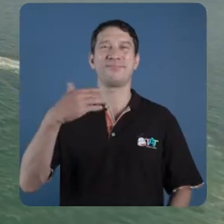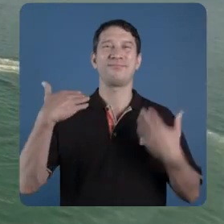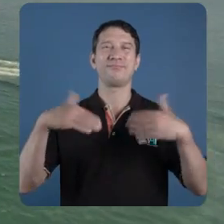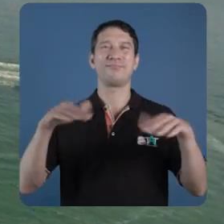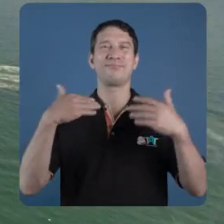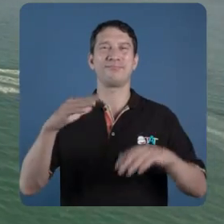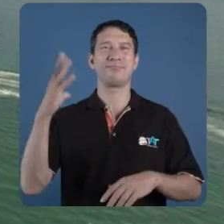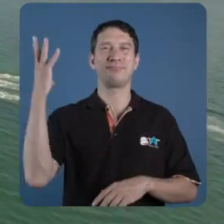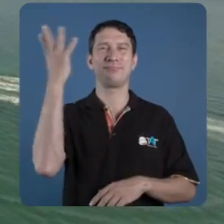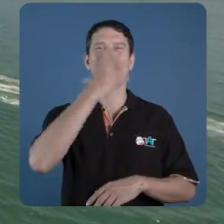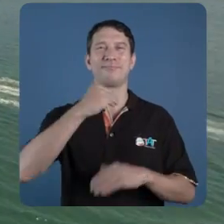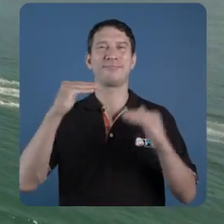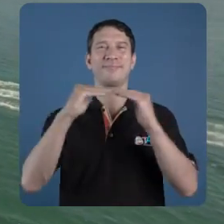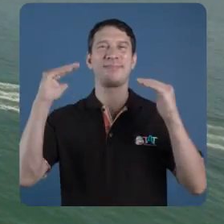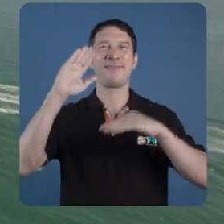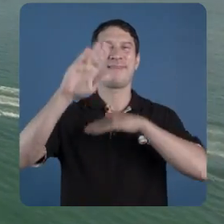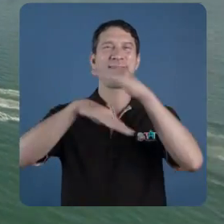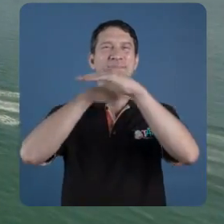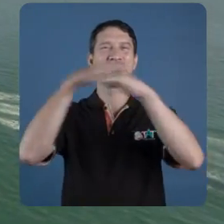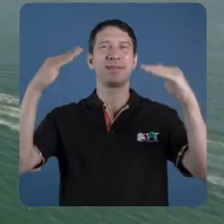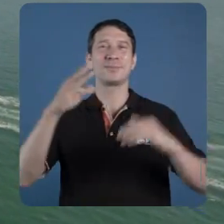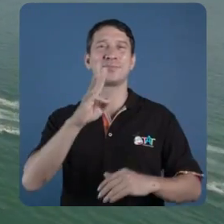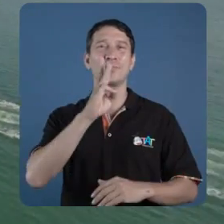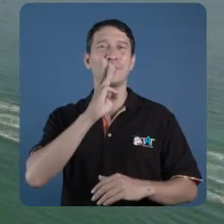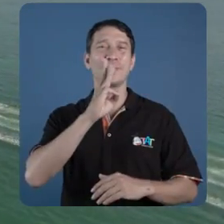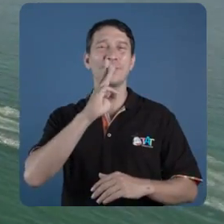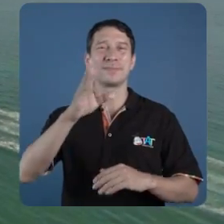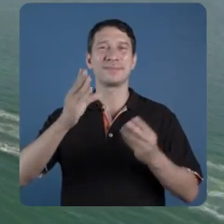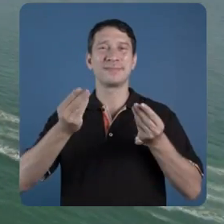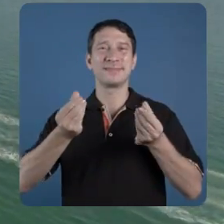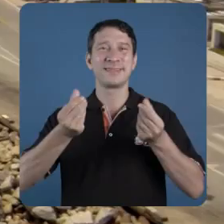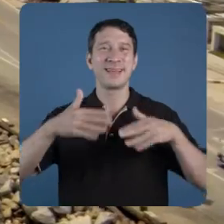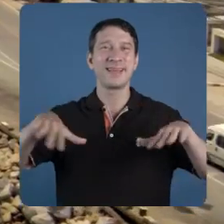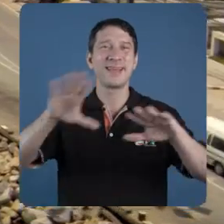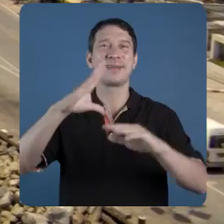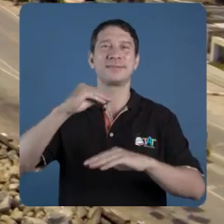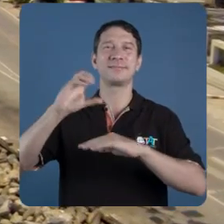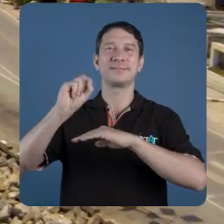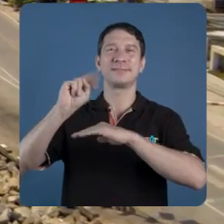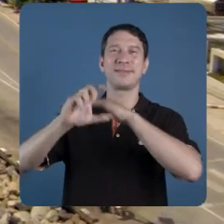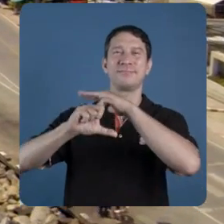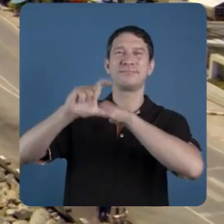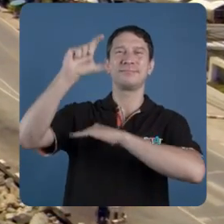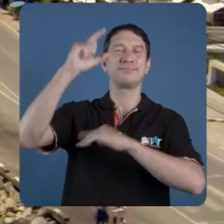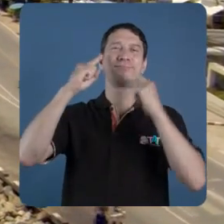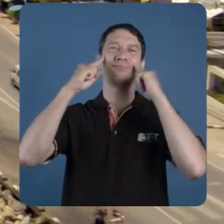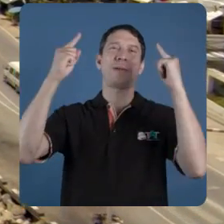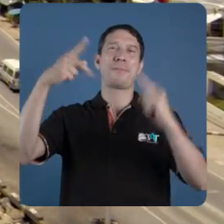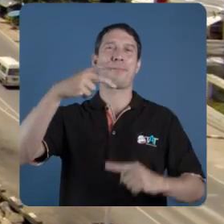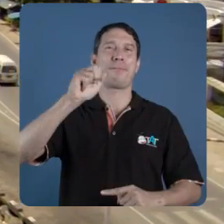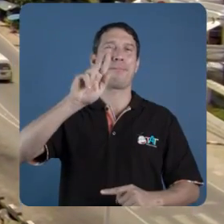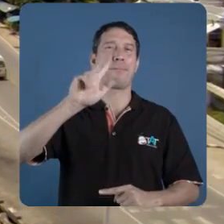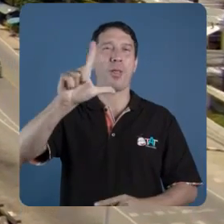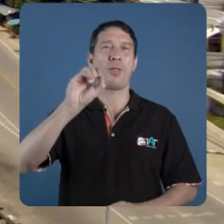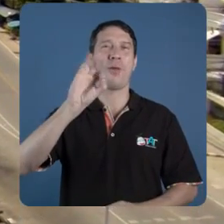This is paradise. The tropical sea, sand, and sun are synonymous with this southern province, nicknamed the Pearl